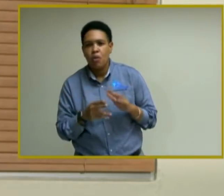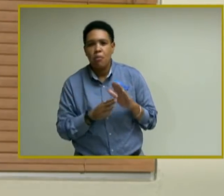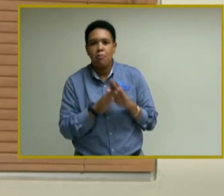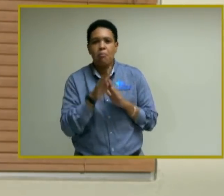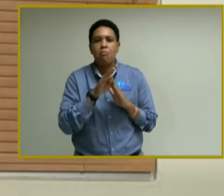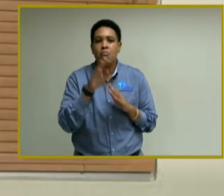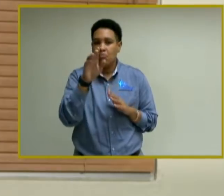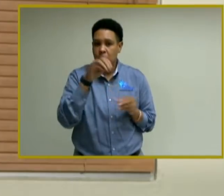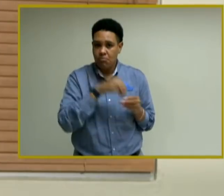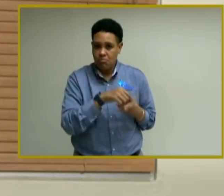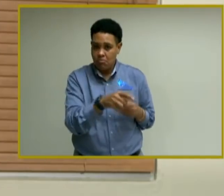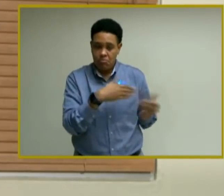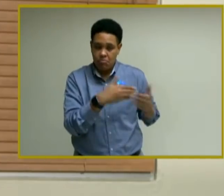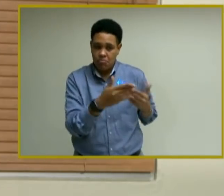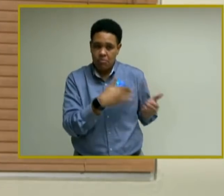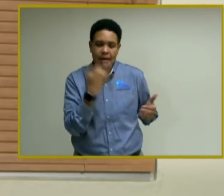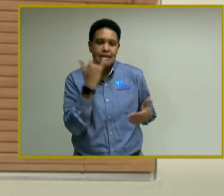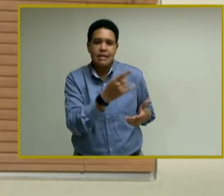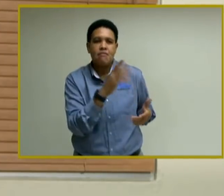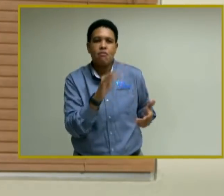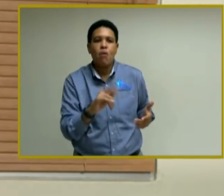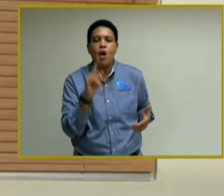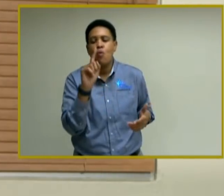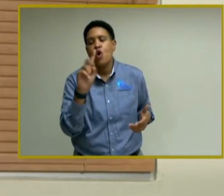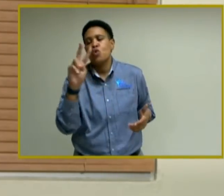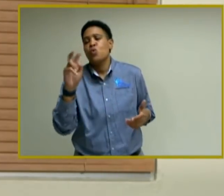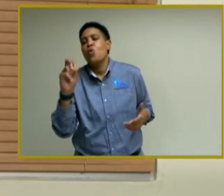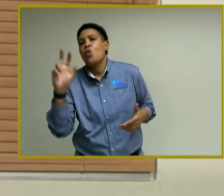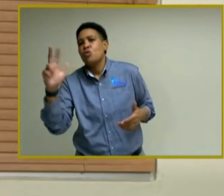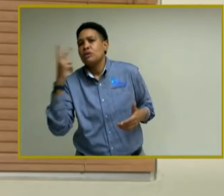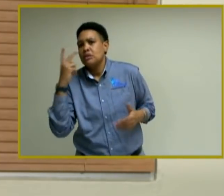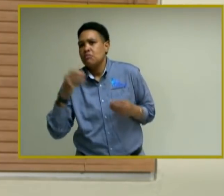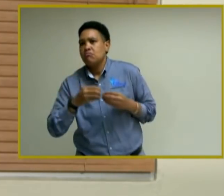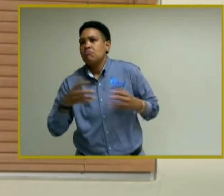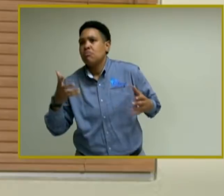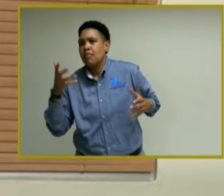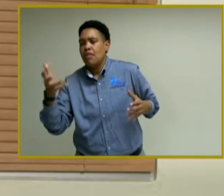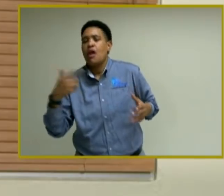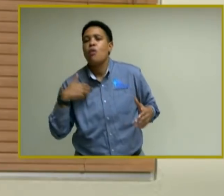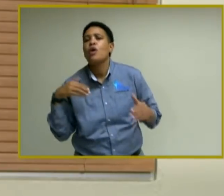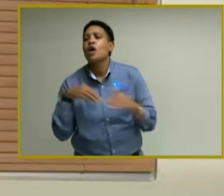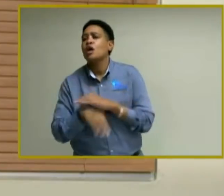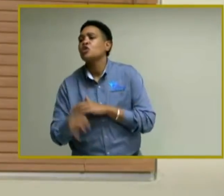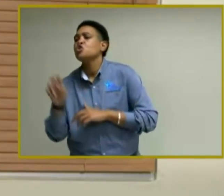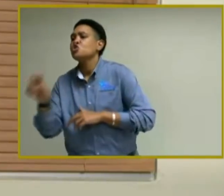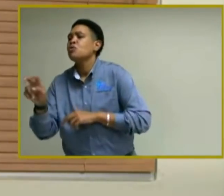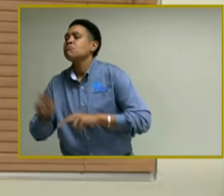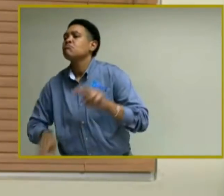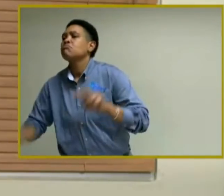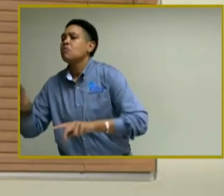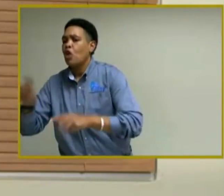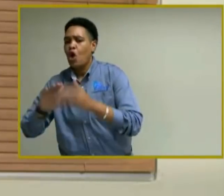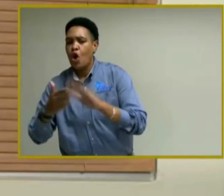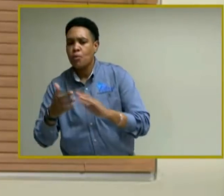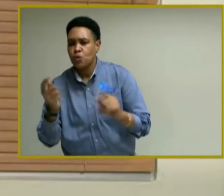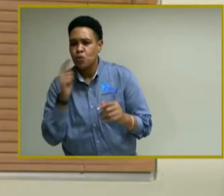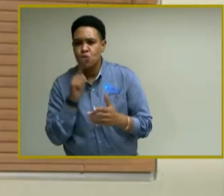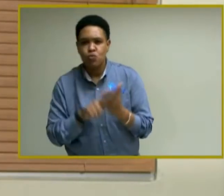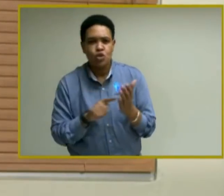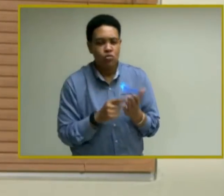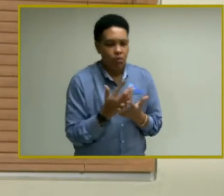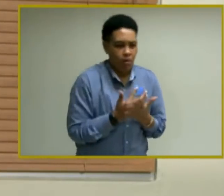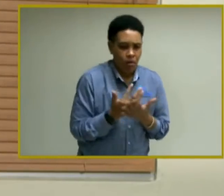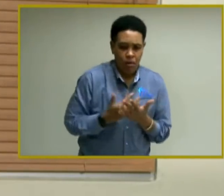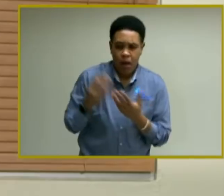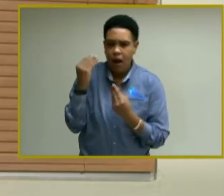rising, even if it is just by 1, 2, or 3, and we would have been going into those communities, doing community